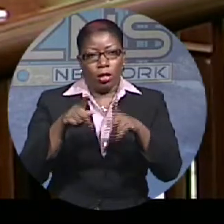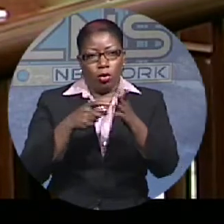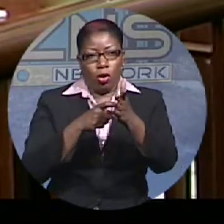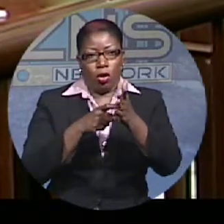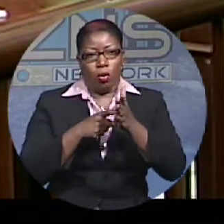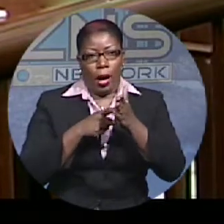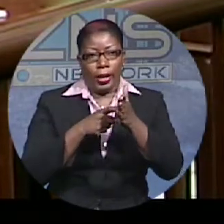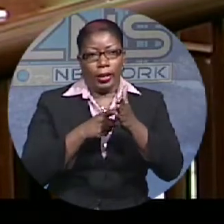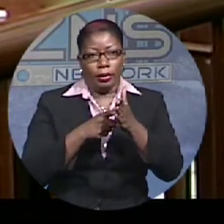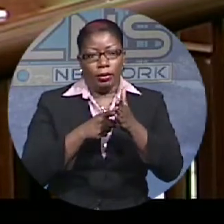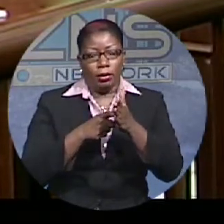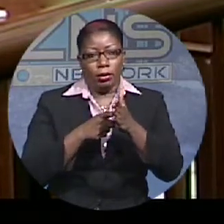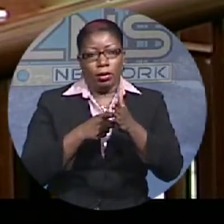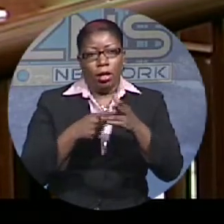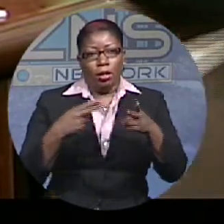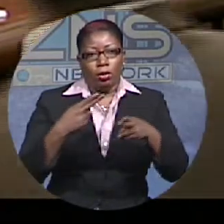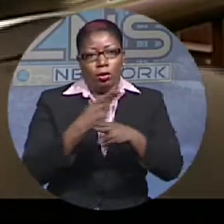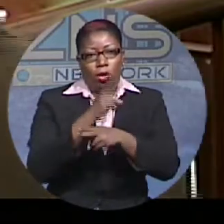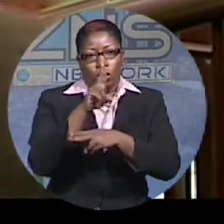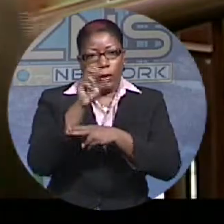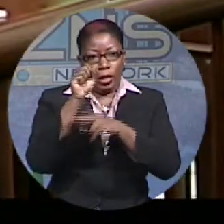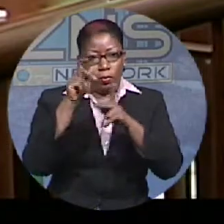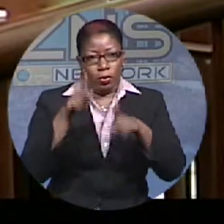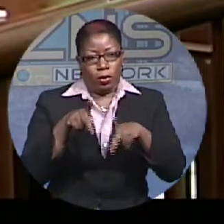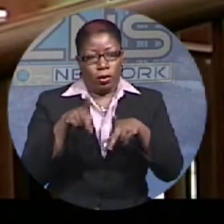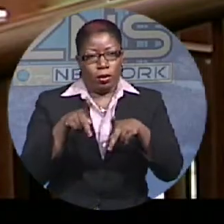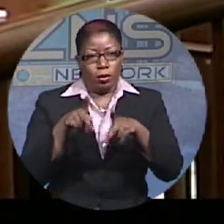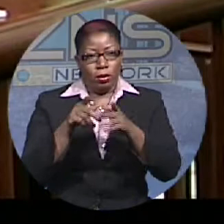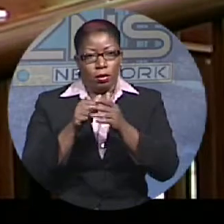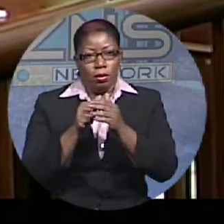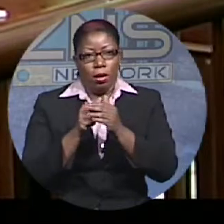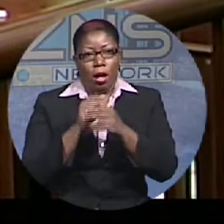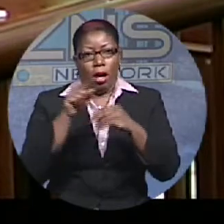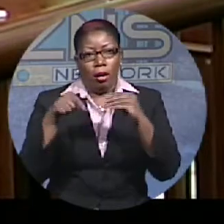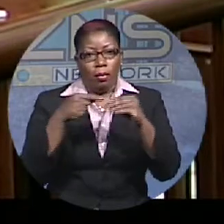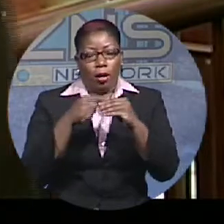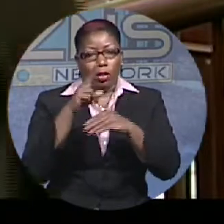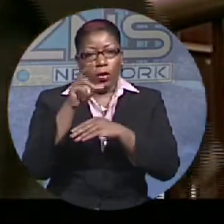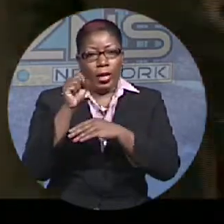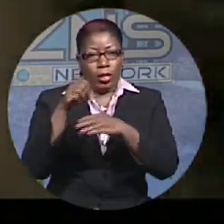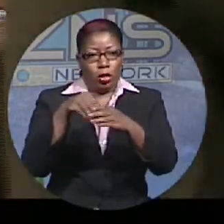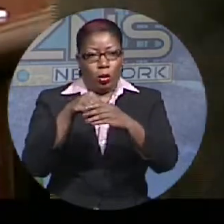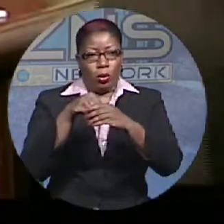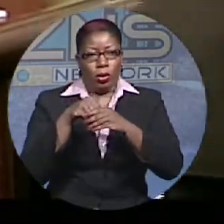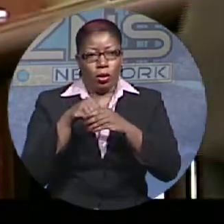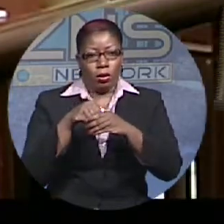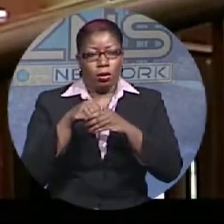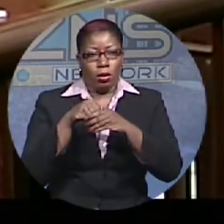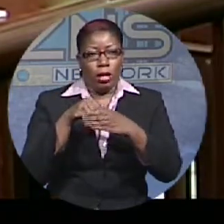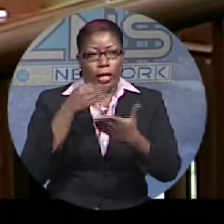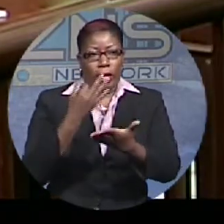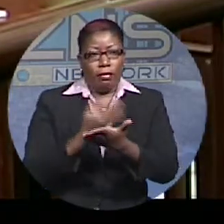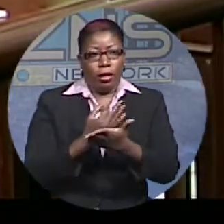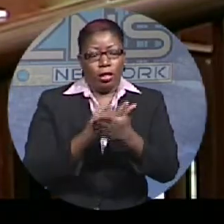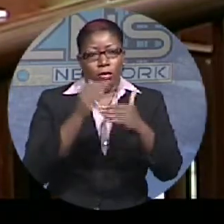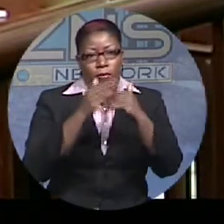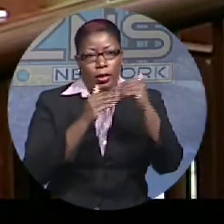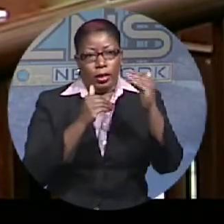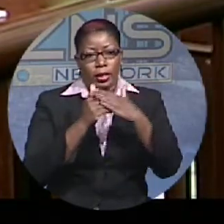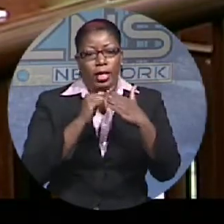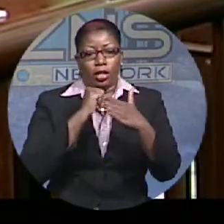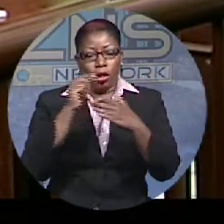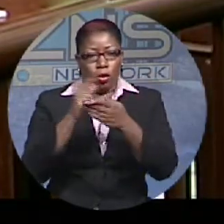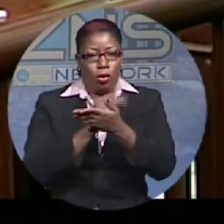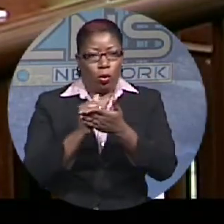requires non-U.S. entities to provide specific attestations about U.S. owners. Financial institutions that do not comply